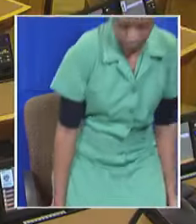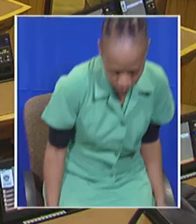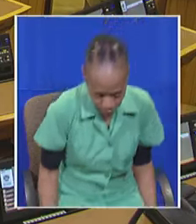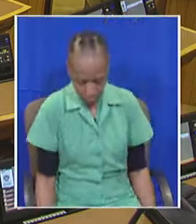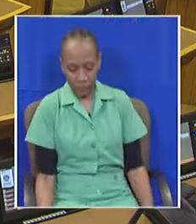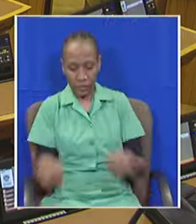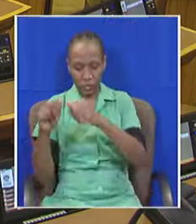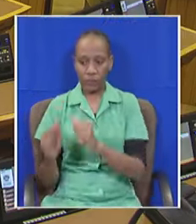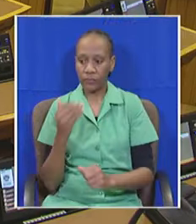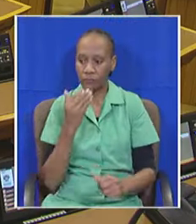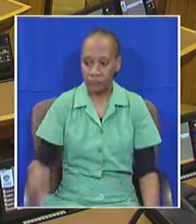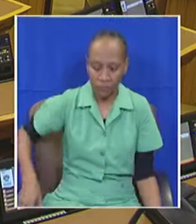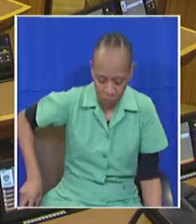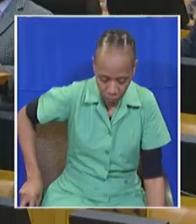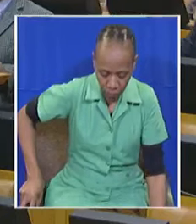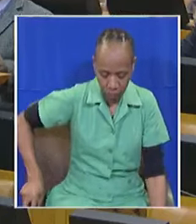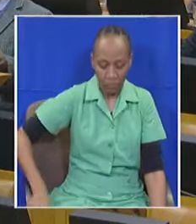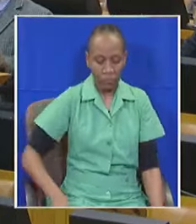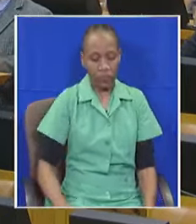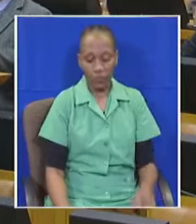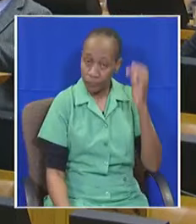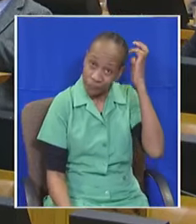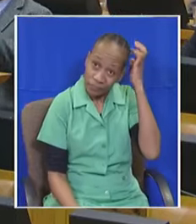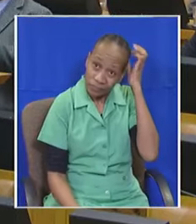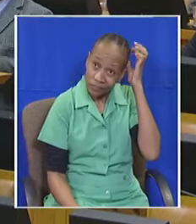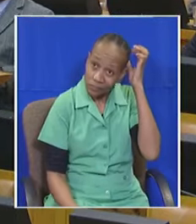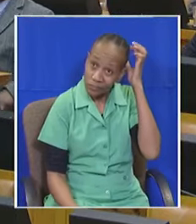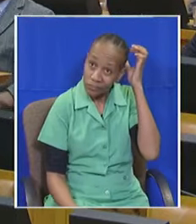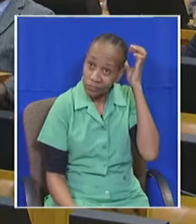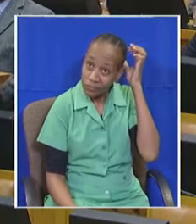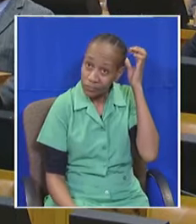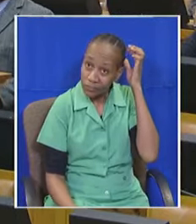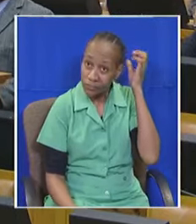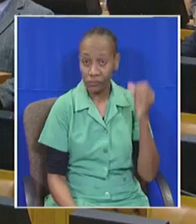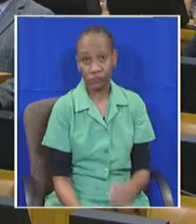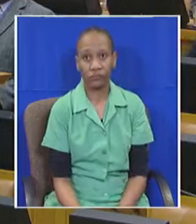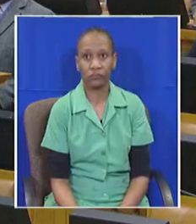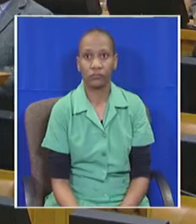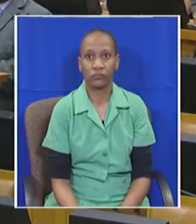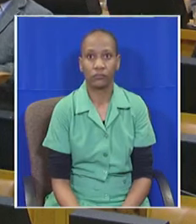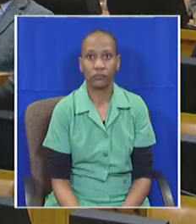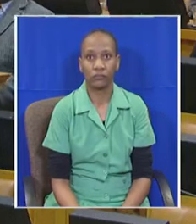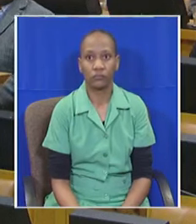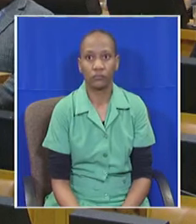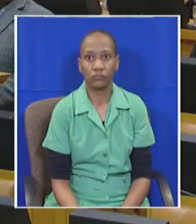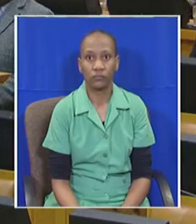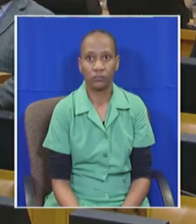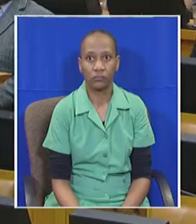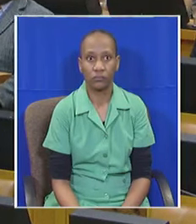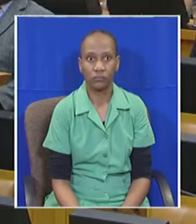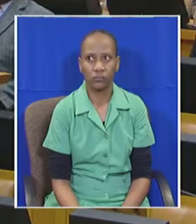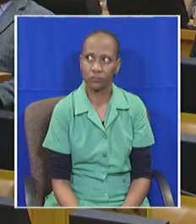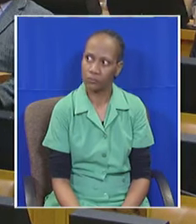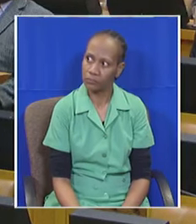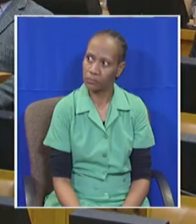Thank you, Chairperson. Revelations over the past few weeks of Gupta influence in all spheres of government have raised